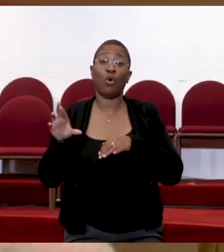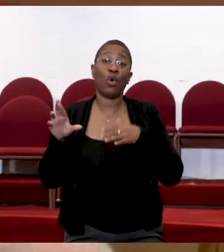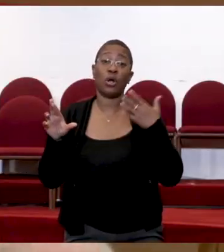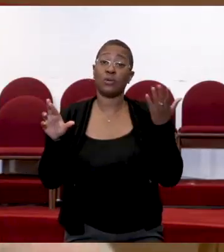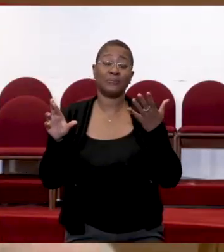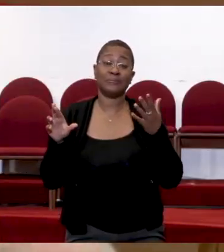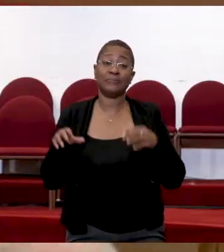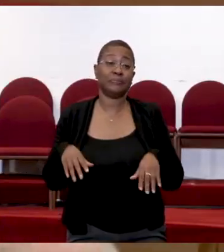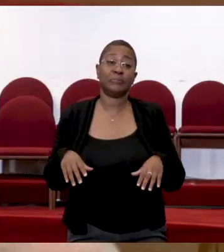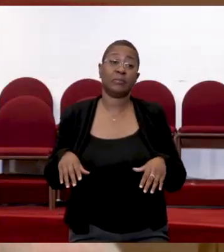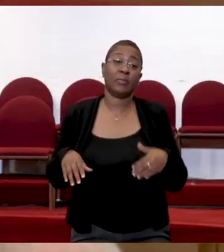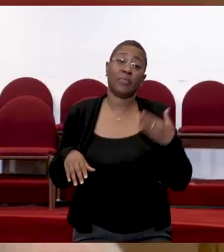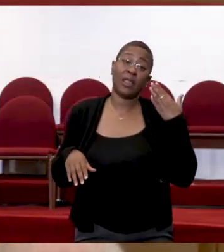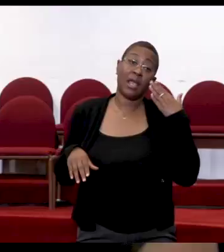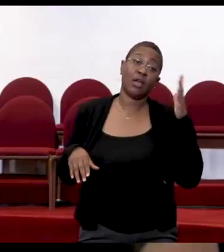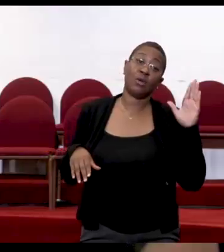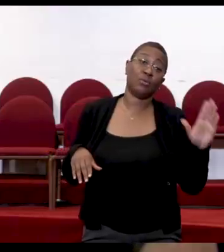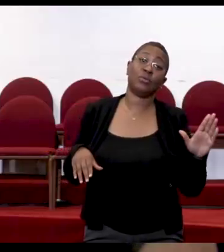fence.